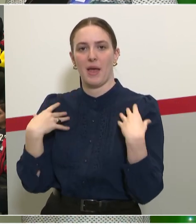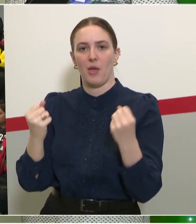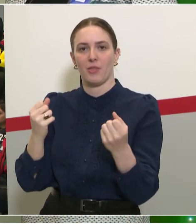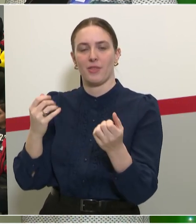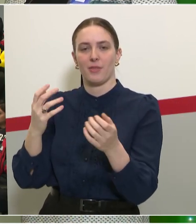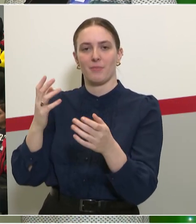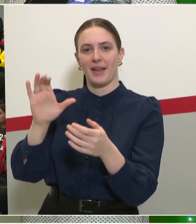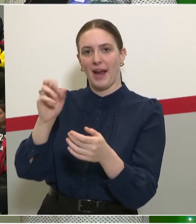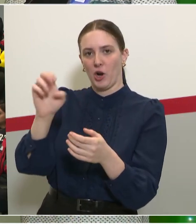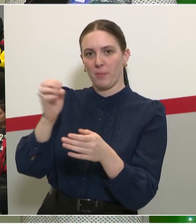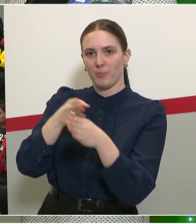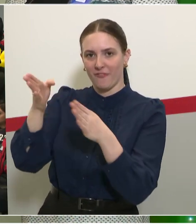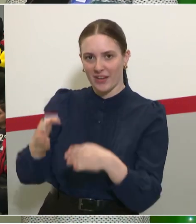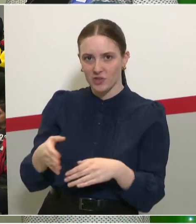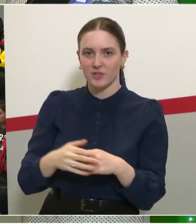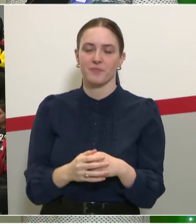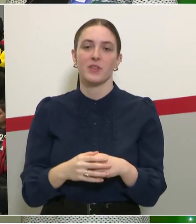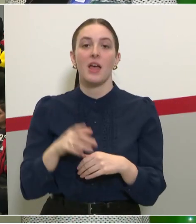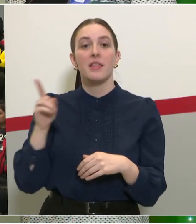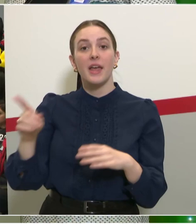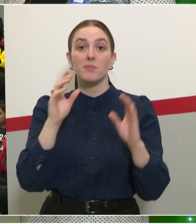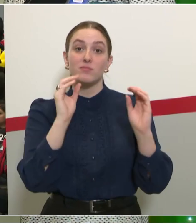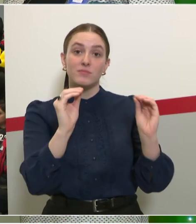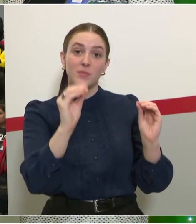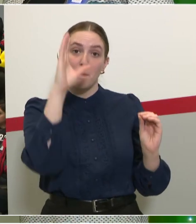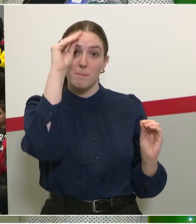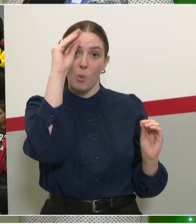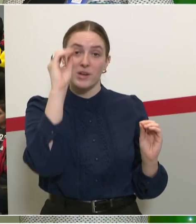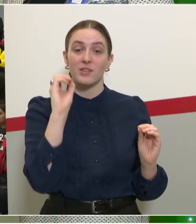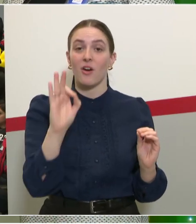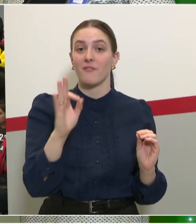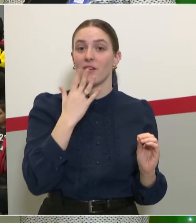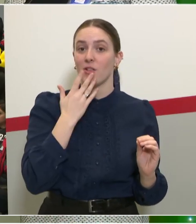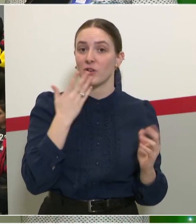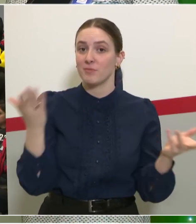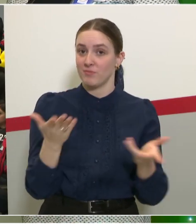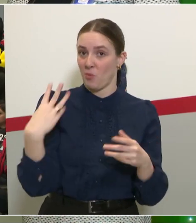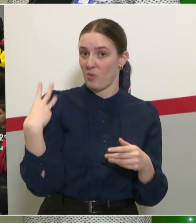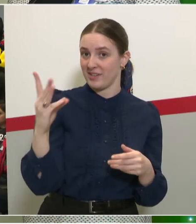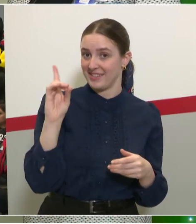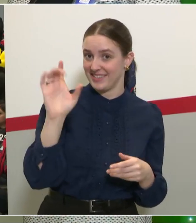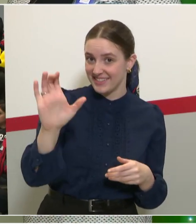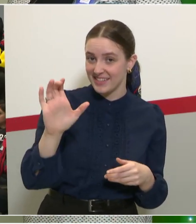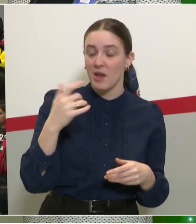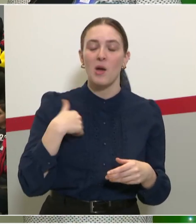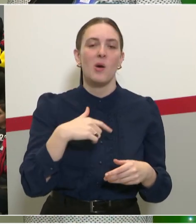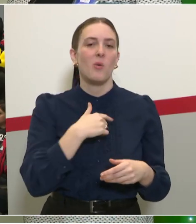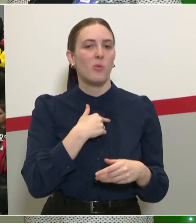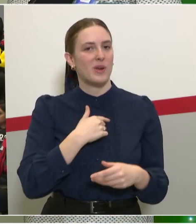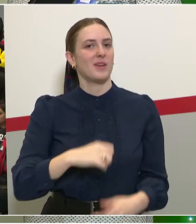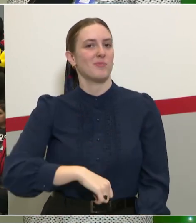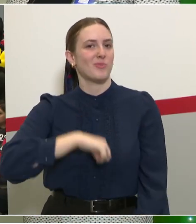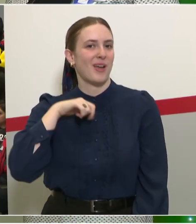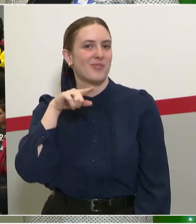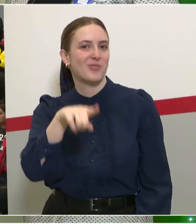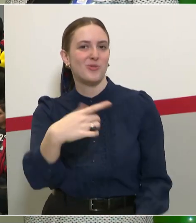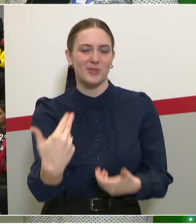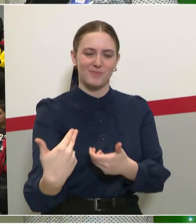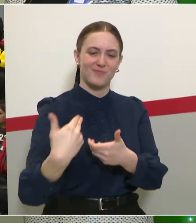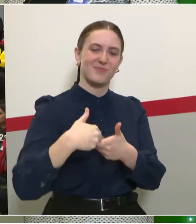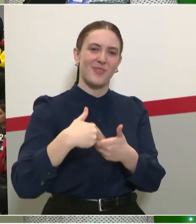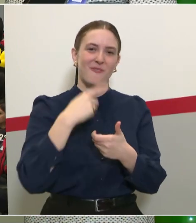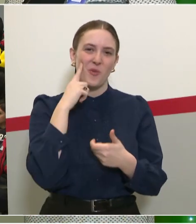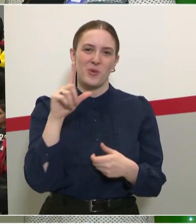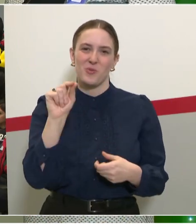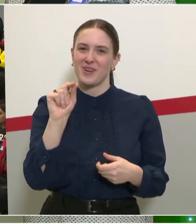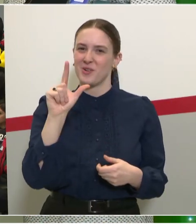in offering guidance to boys of color in Washington, D.C., and we are glad you're back on board in